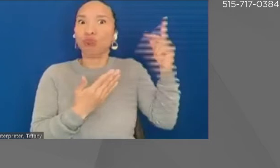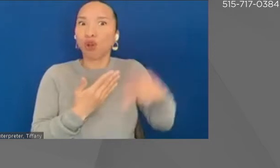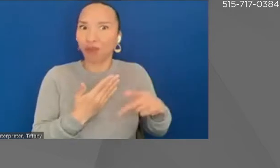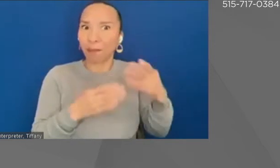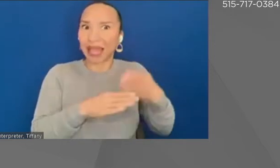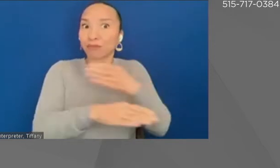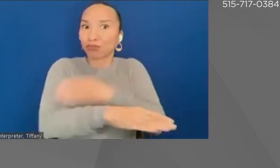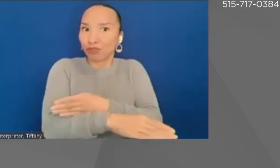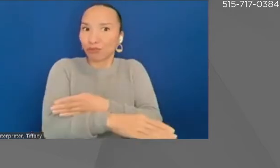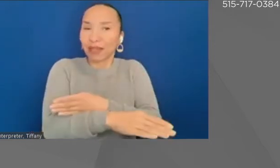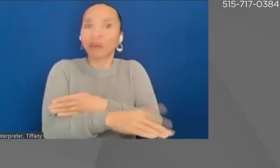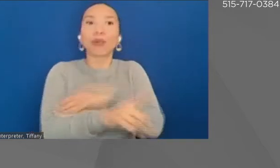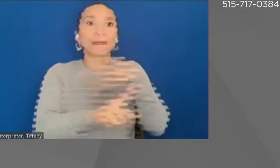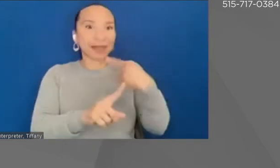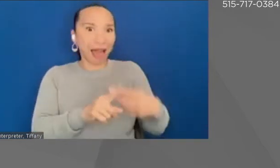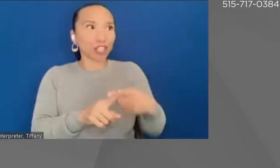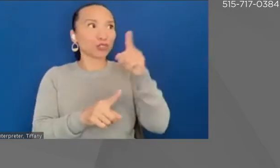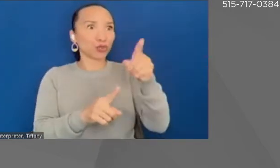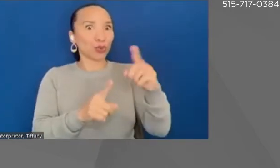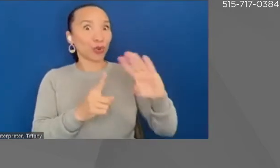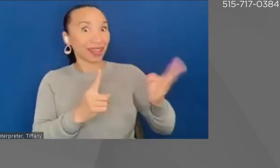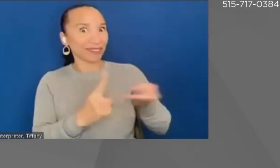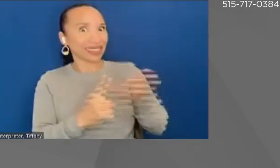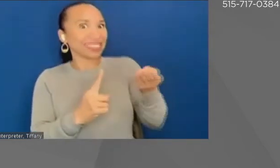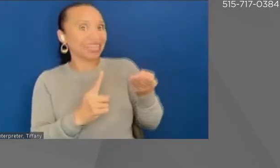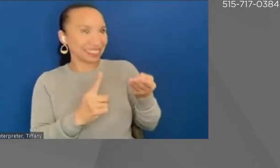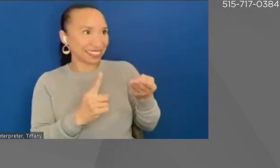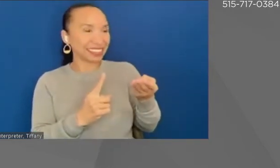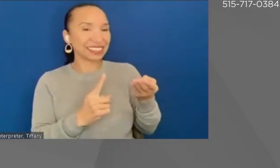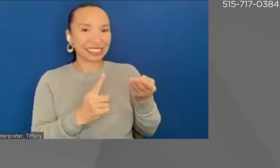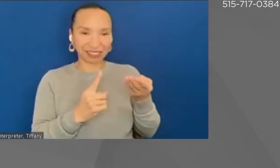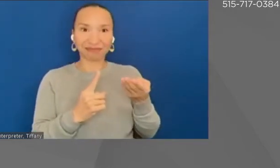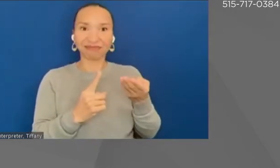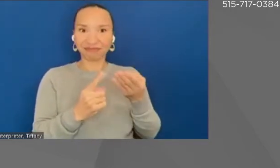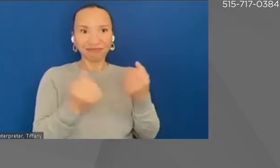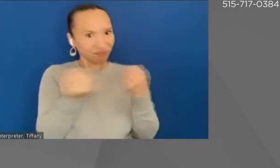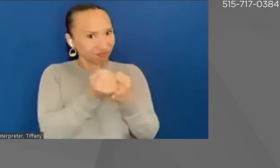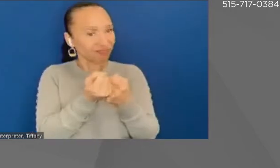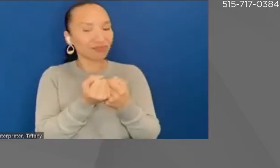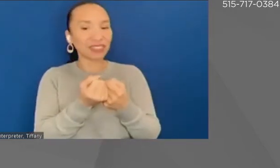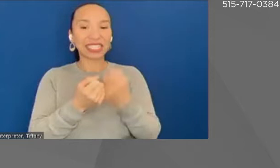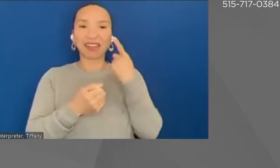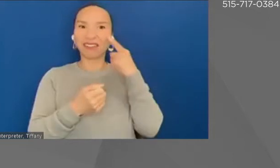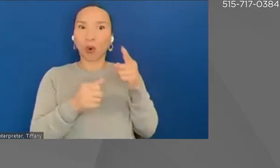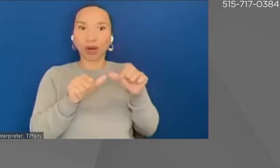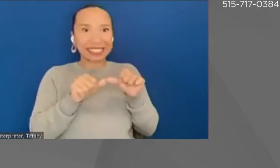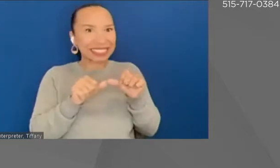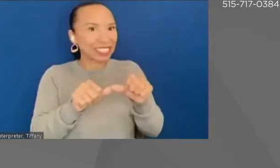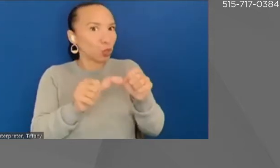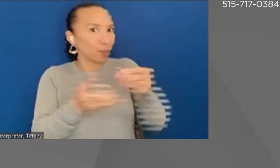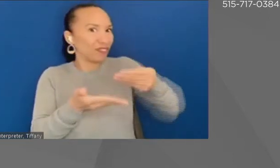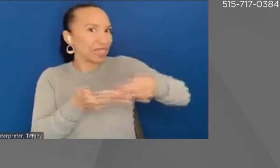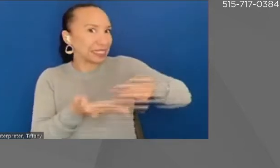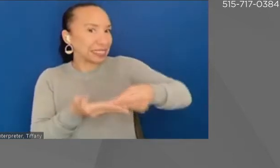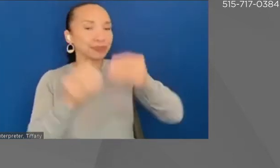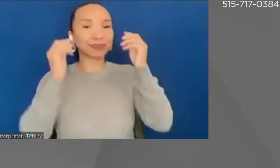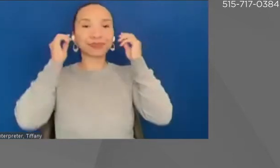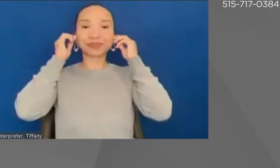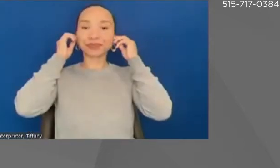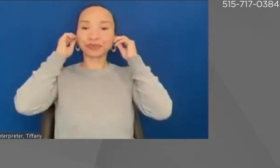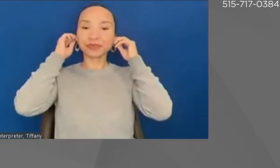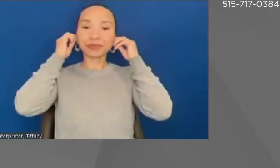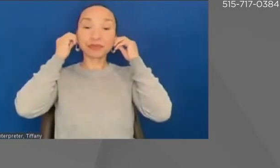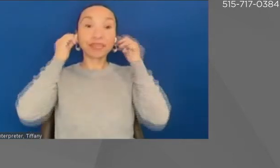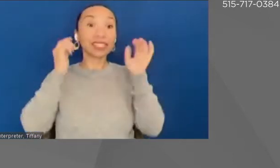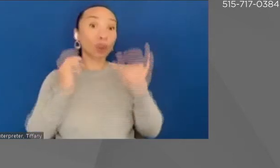to make the case for some of those sustained funding asks. So that included